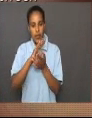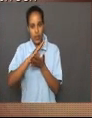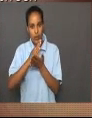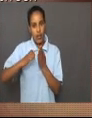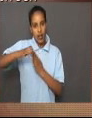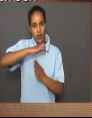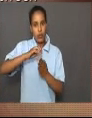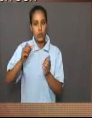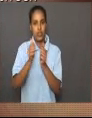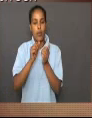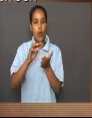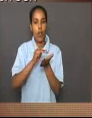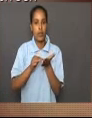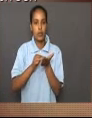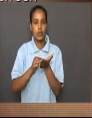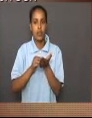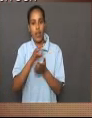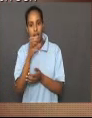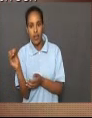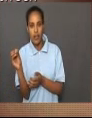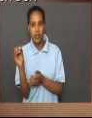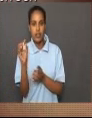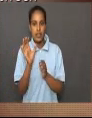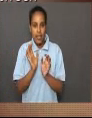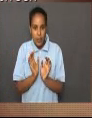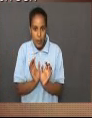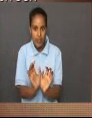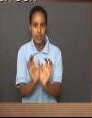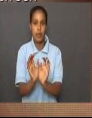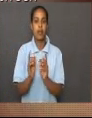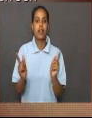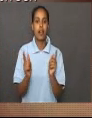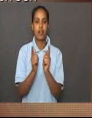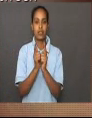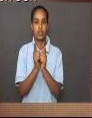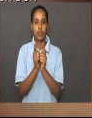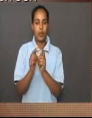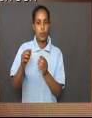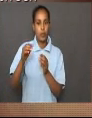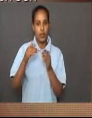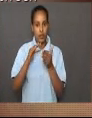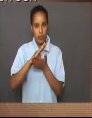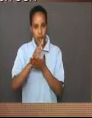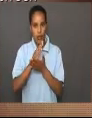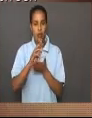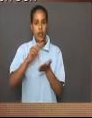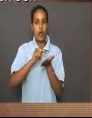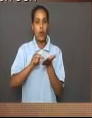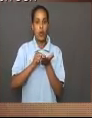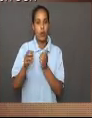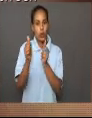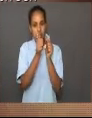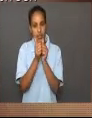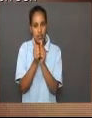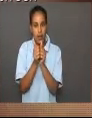electrons within molecules, and the repulsive interactions between nuclei